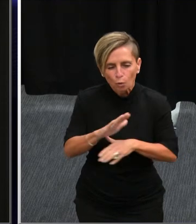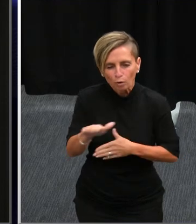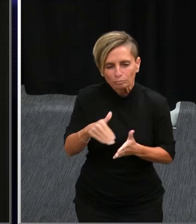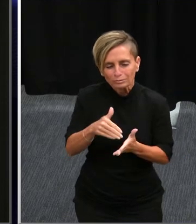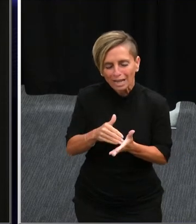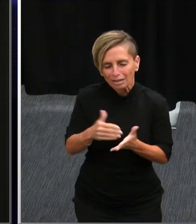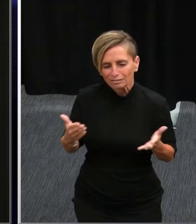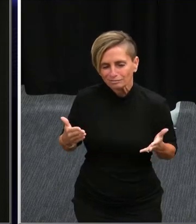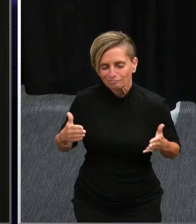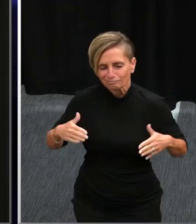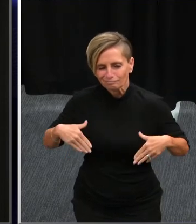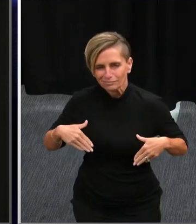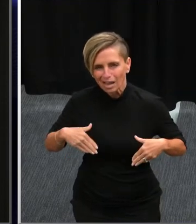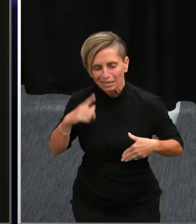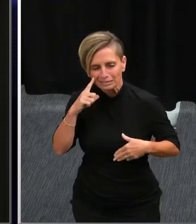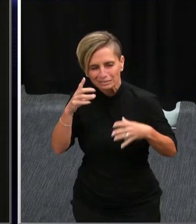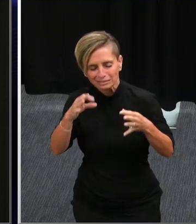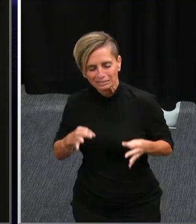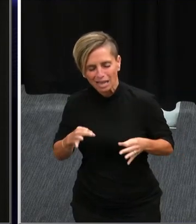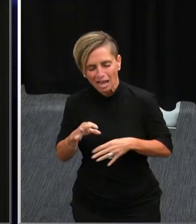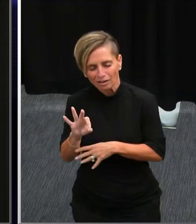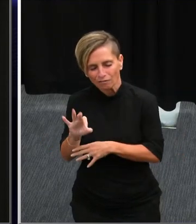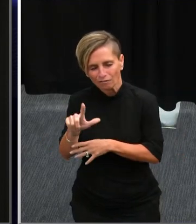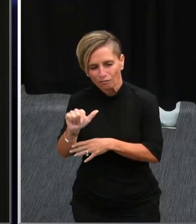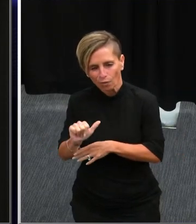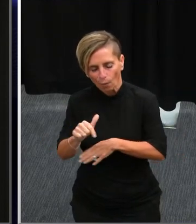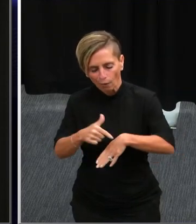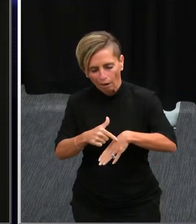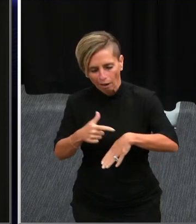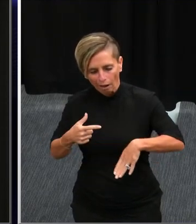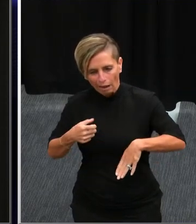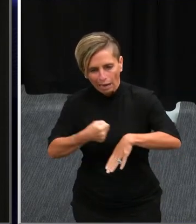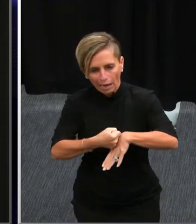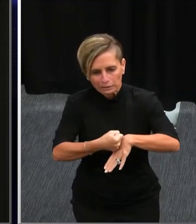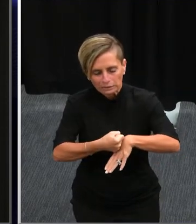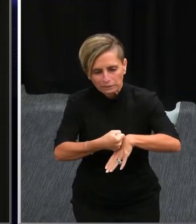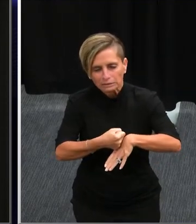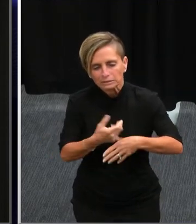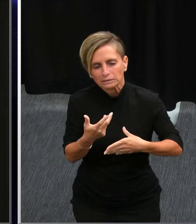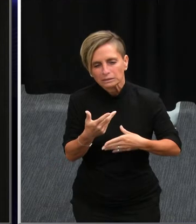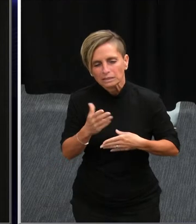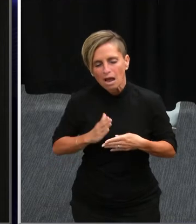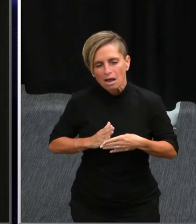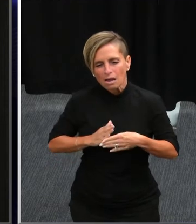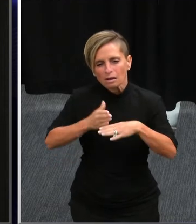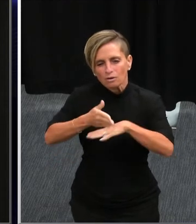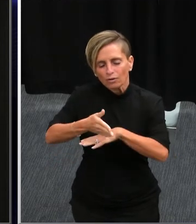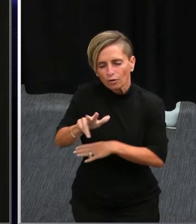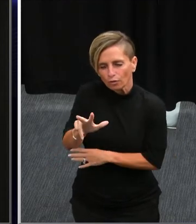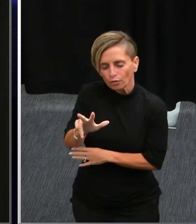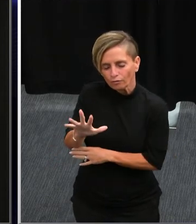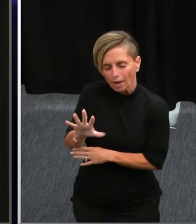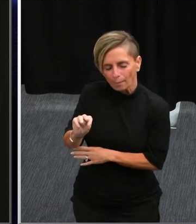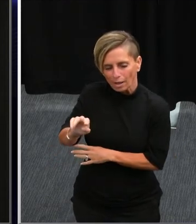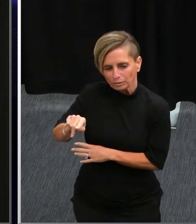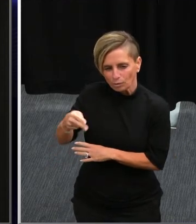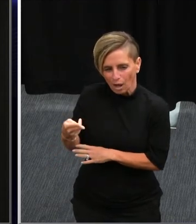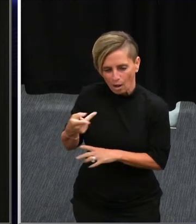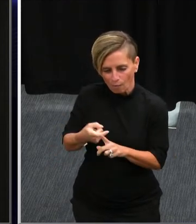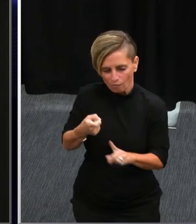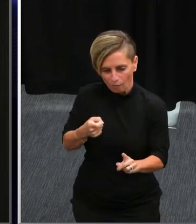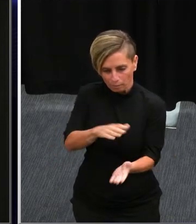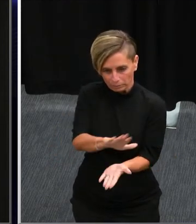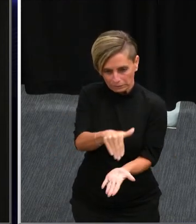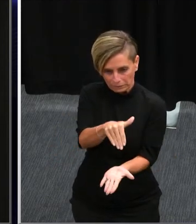predicted to make Florida landfall, the hurricane force winds extend 35 miles from its core, and its tropical storm